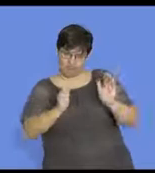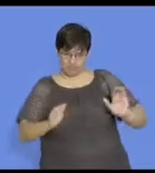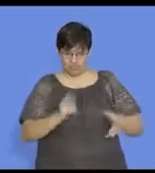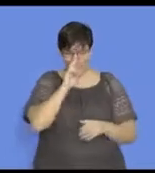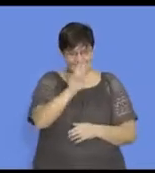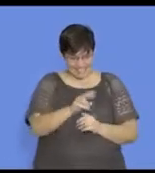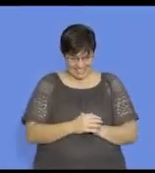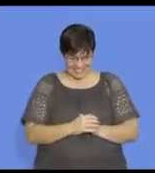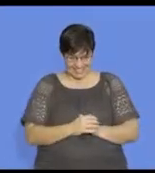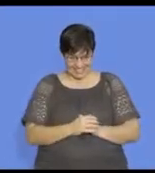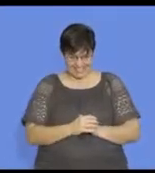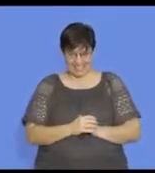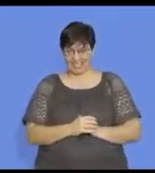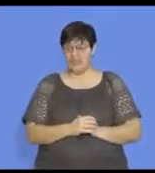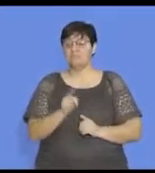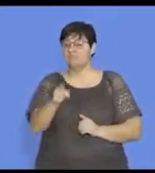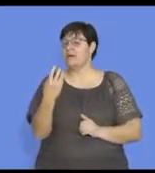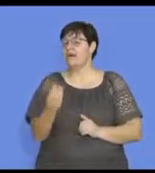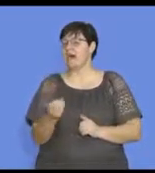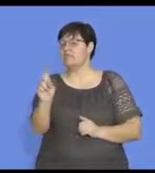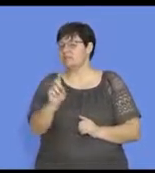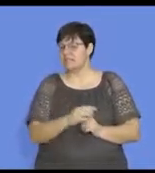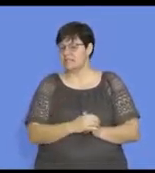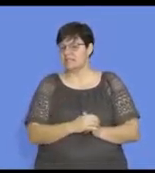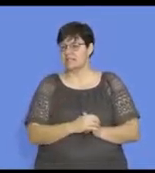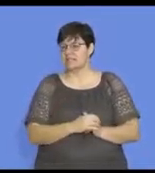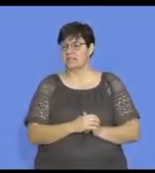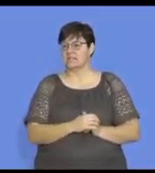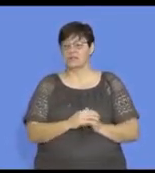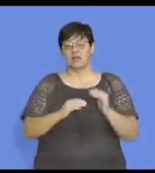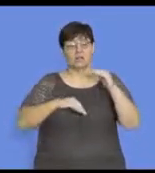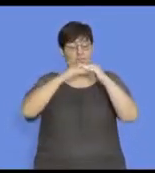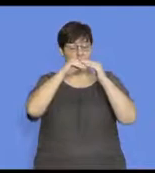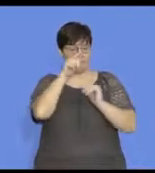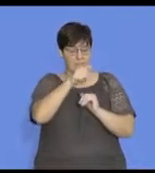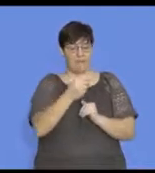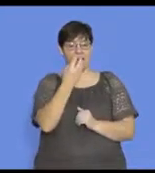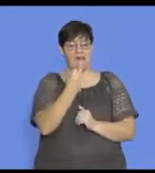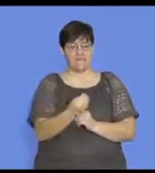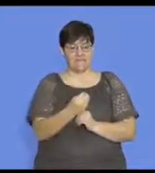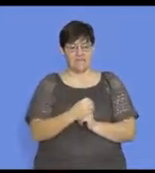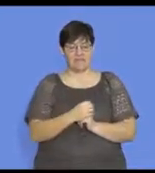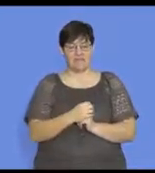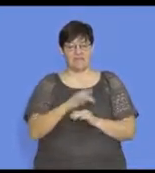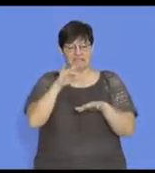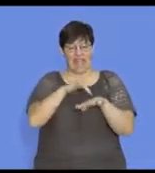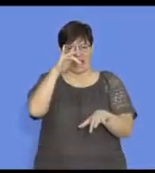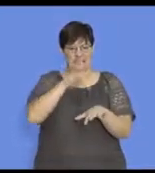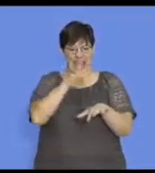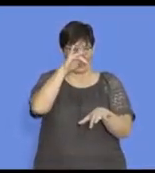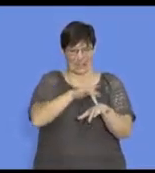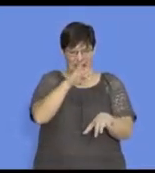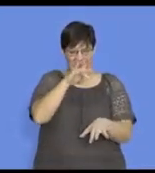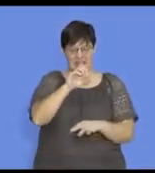like this. Now, what she has over here, at the top, she's got a sticky